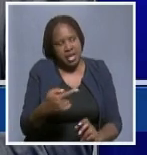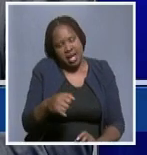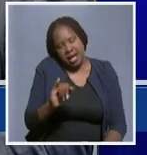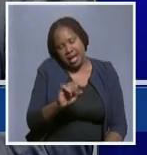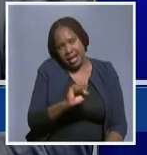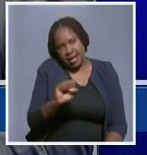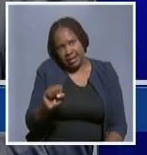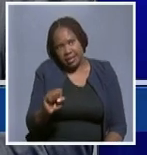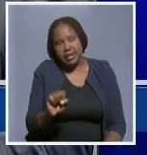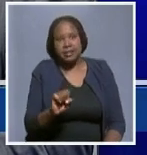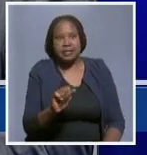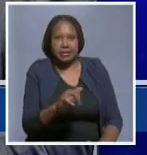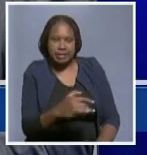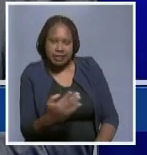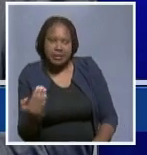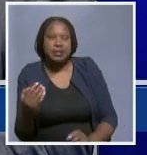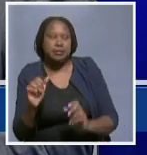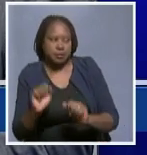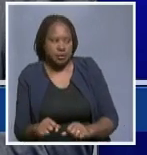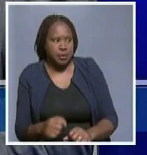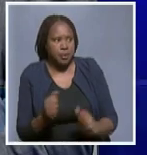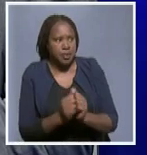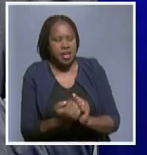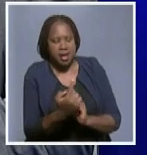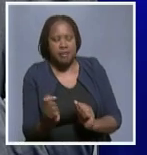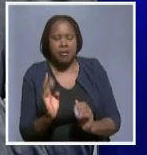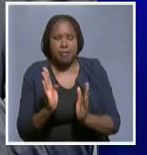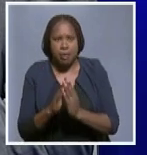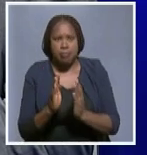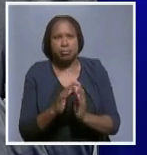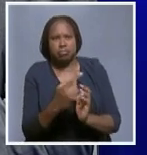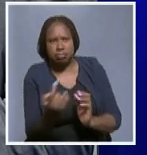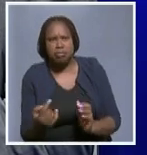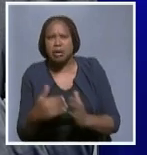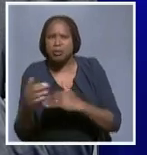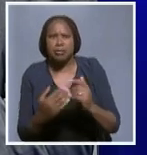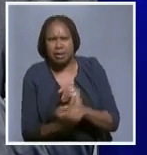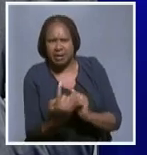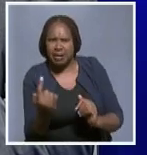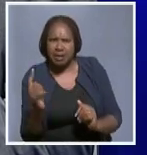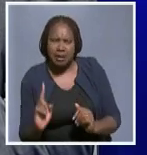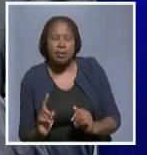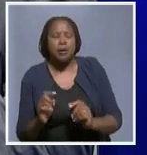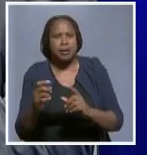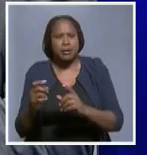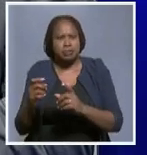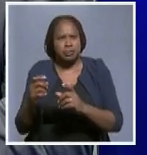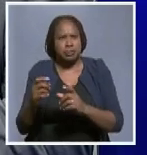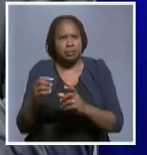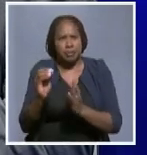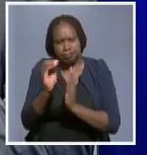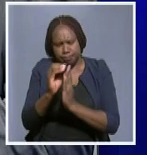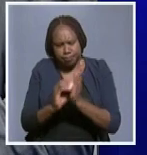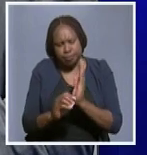GIS-enabled census. So meaning that with every household or every infrastructure, we need to capture the GIS